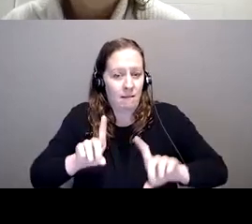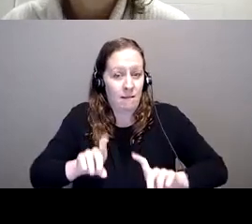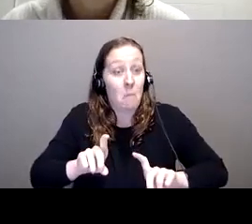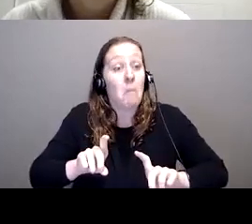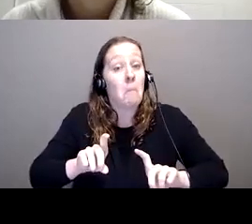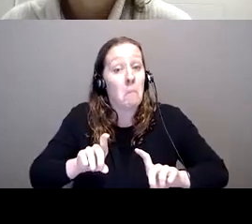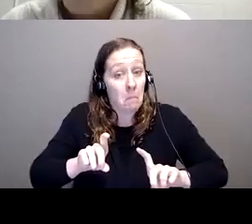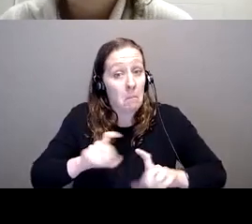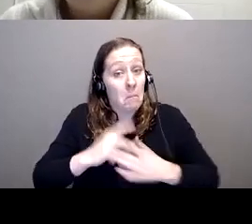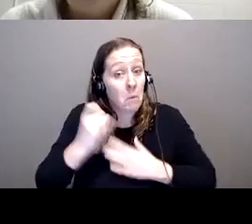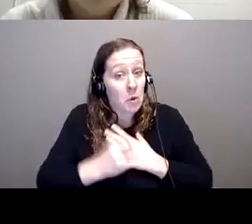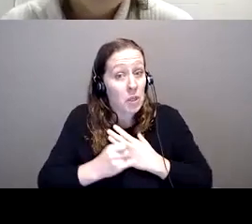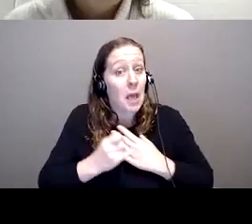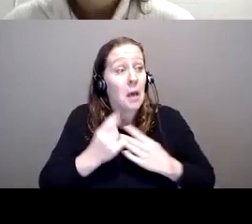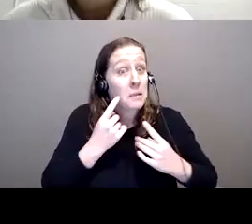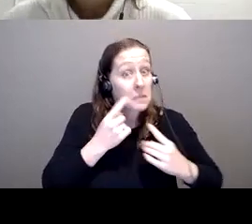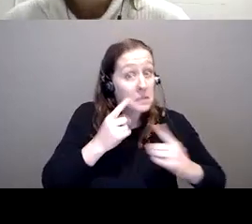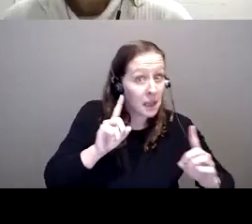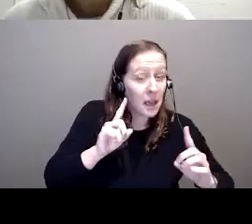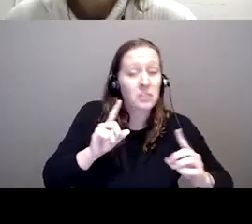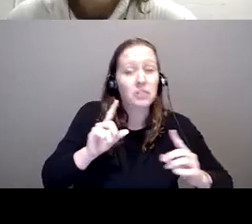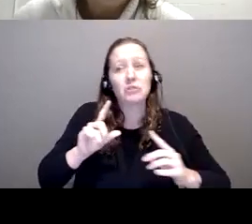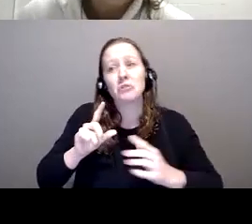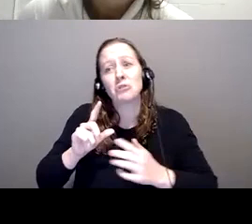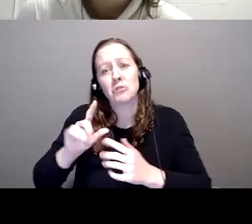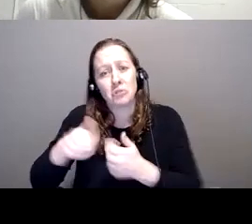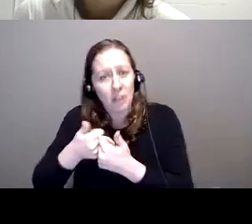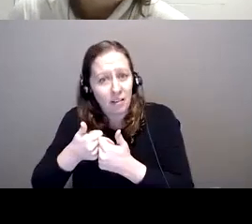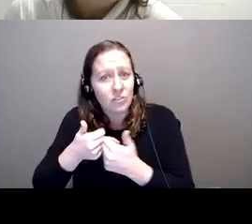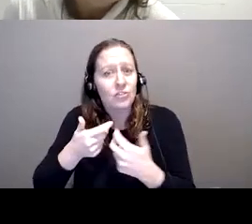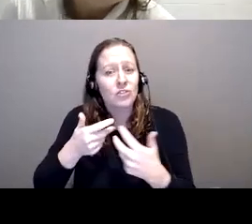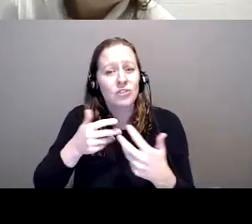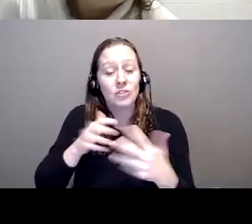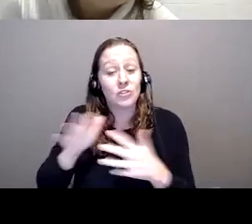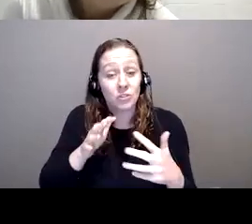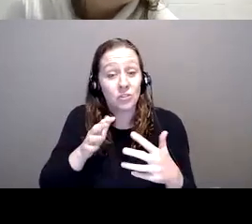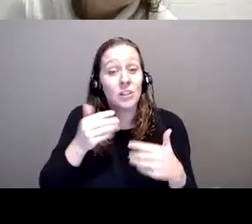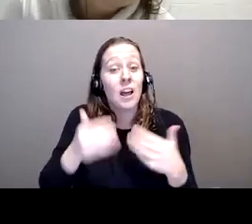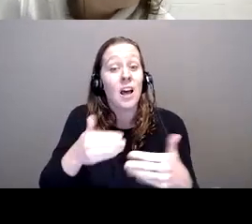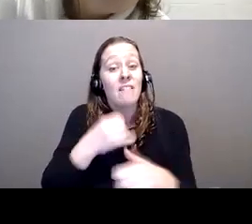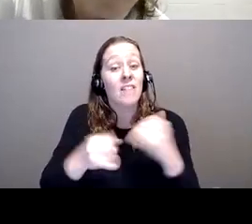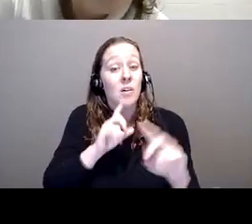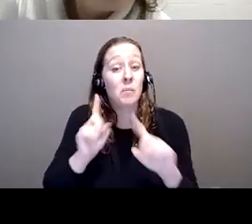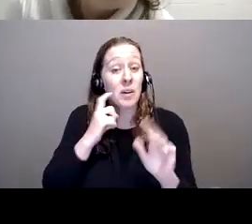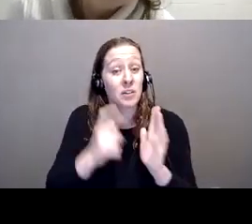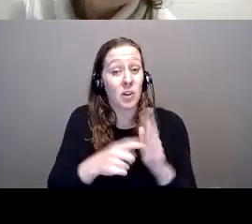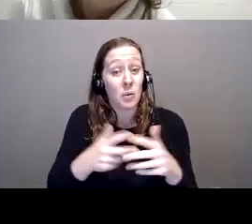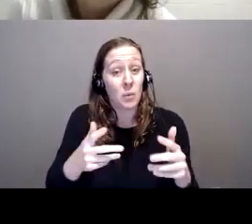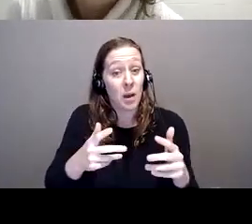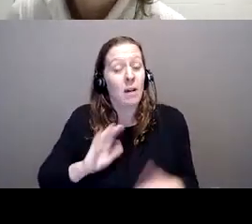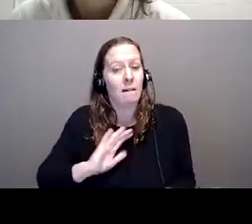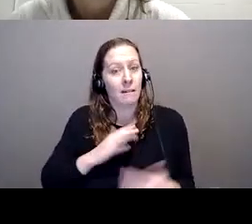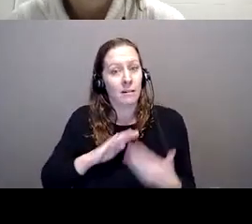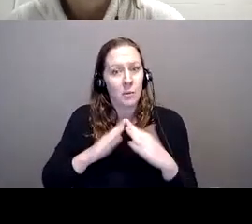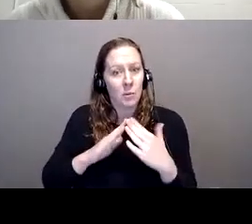successes, experienced challenges, and many opportunities, with the final report acknowledging that our community was now better able to respond